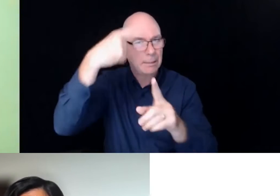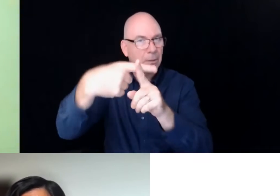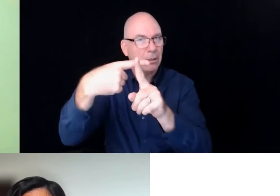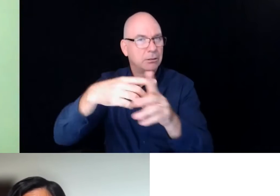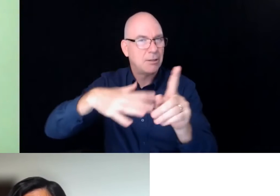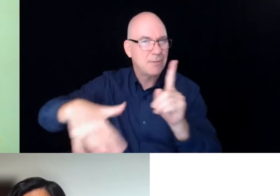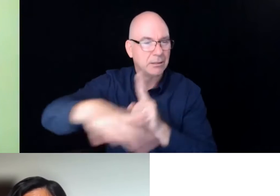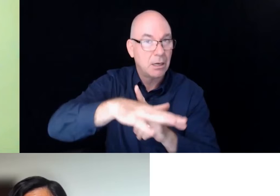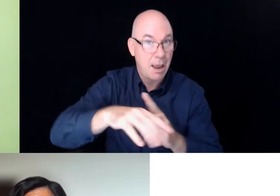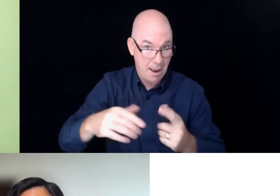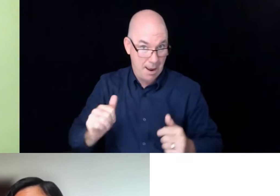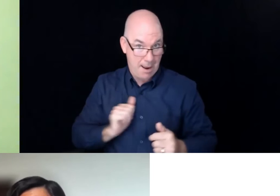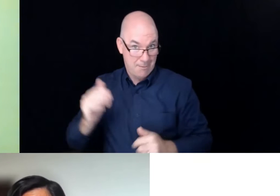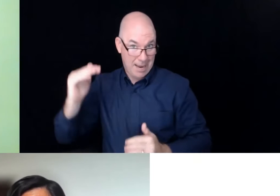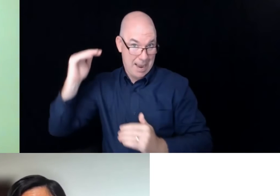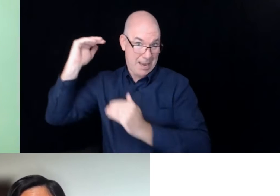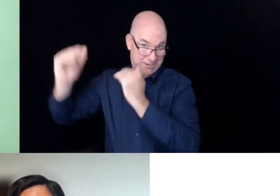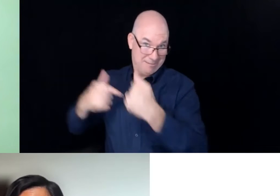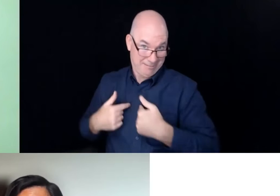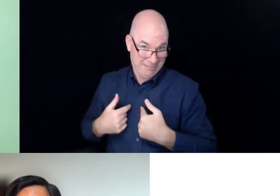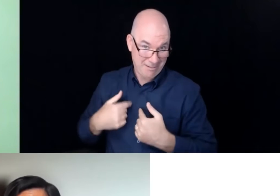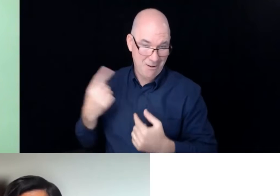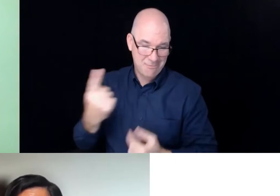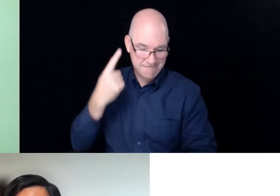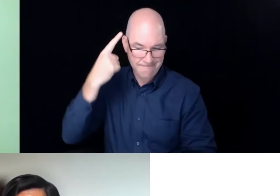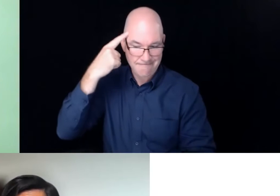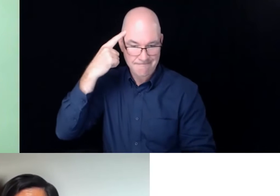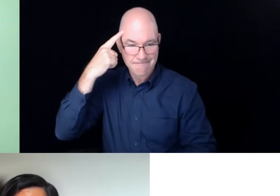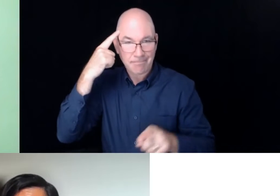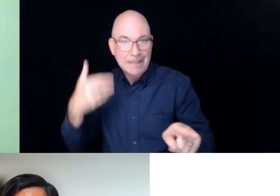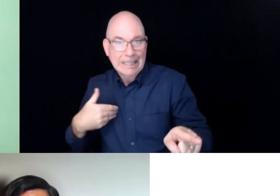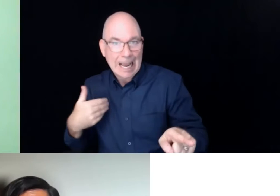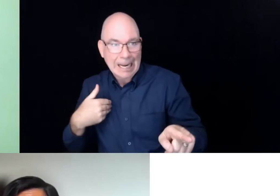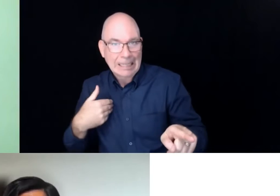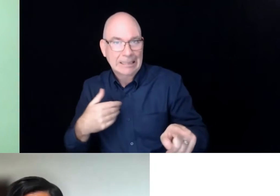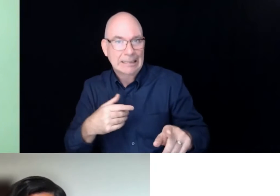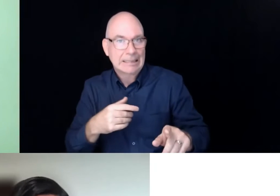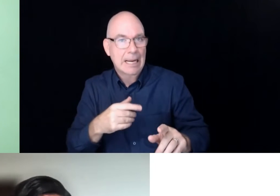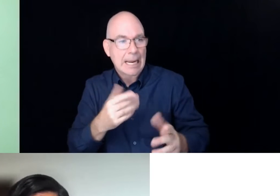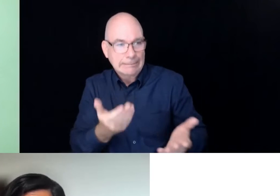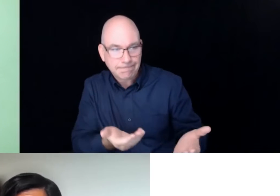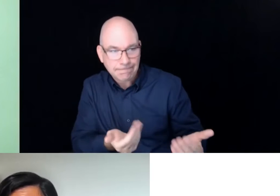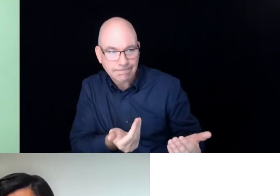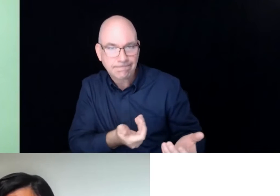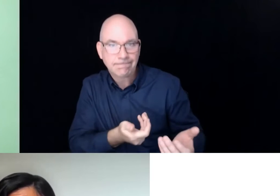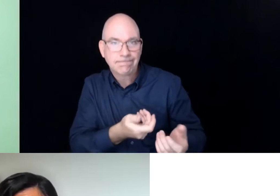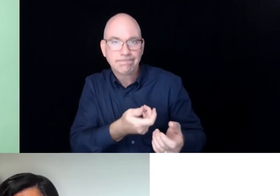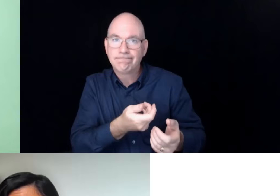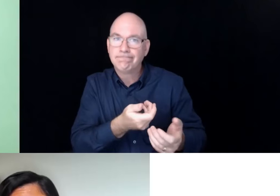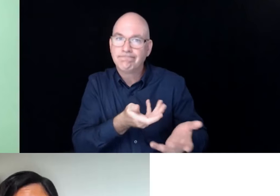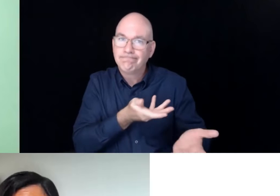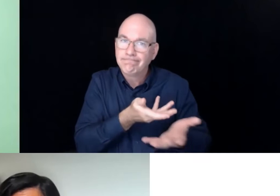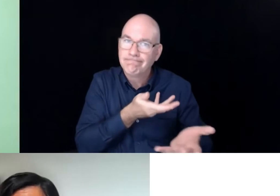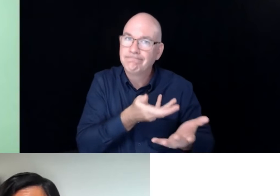And as an adult, I'm always conscious of trying to make space to listen, always trying to be conscious of, sharing